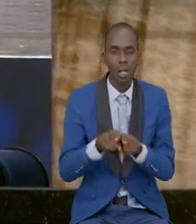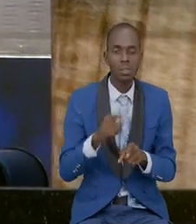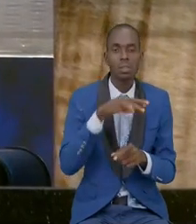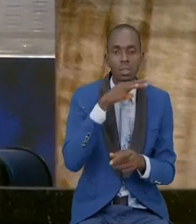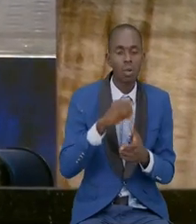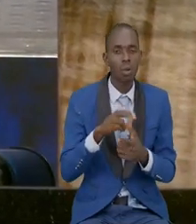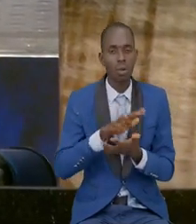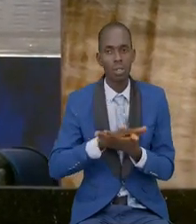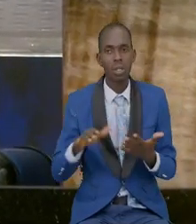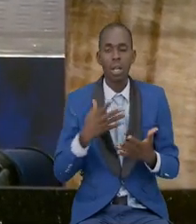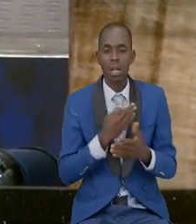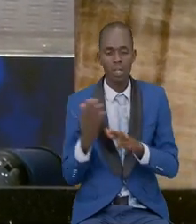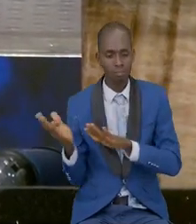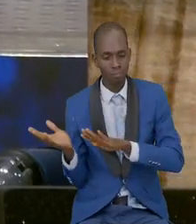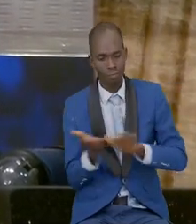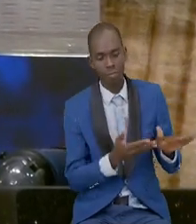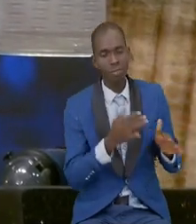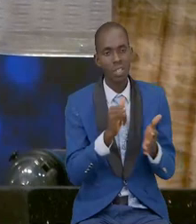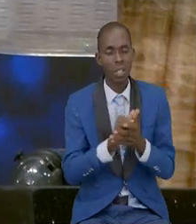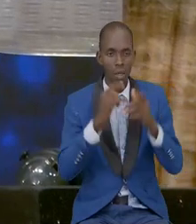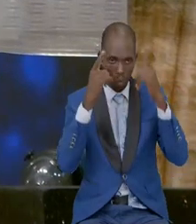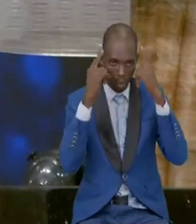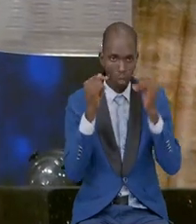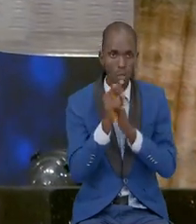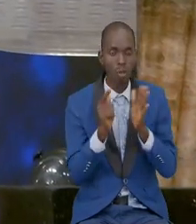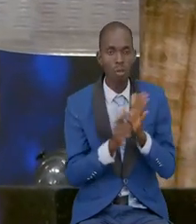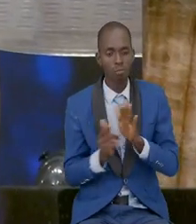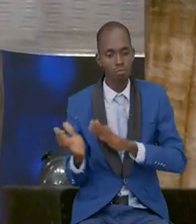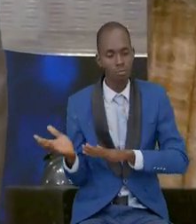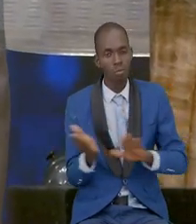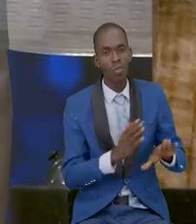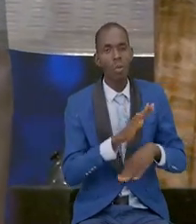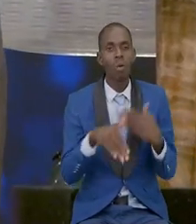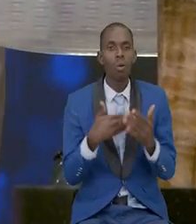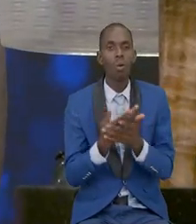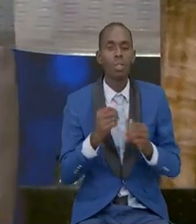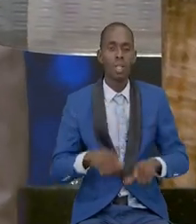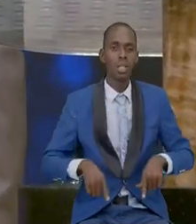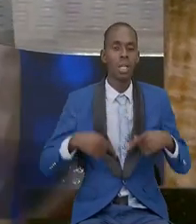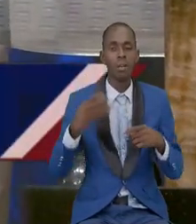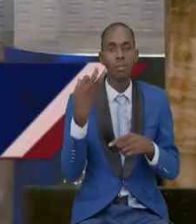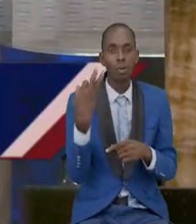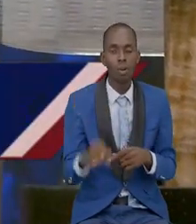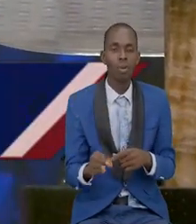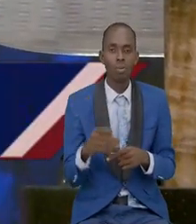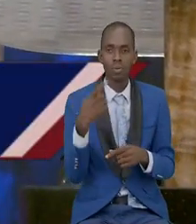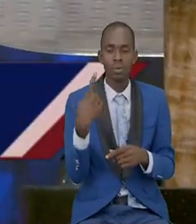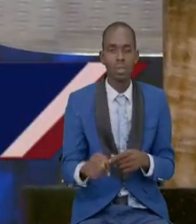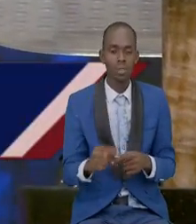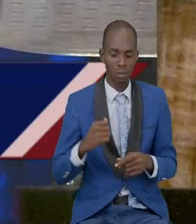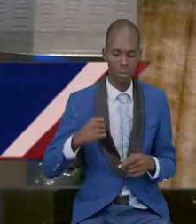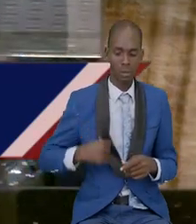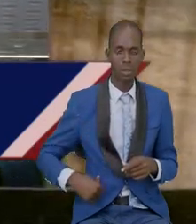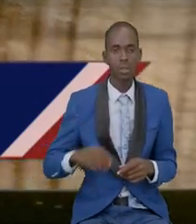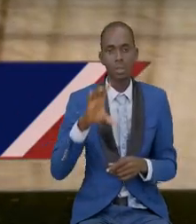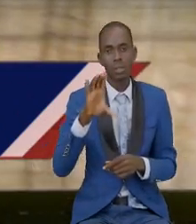he abandoned the Mosaic law. He abandoned all the lifestyle of the circumcised people. That's